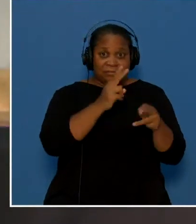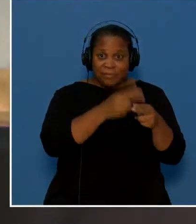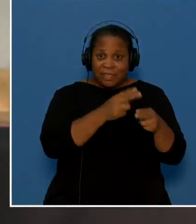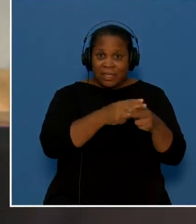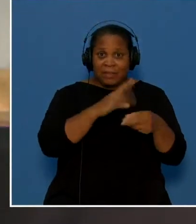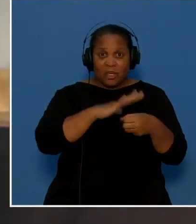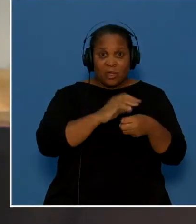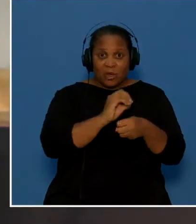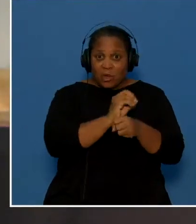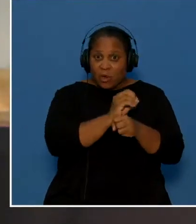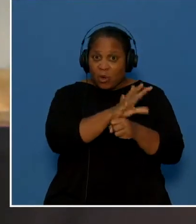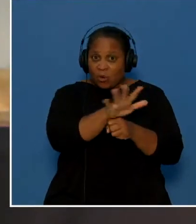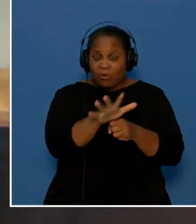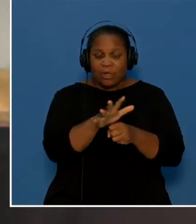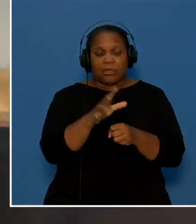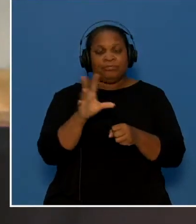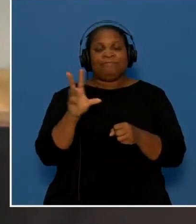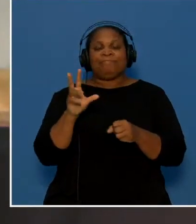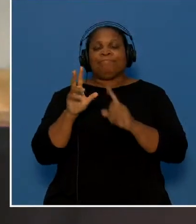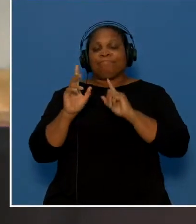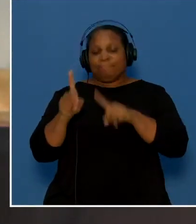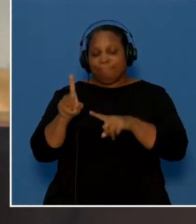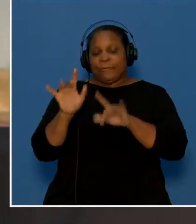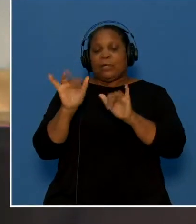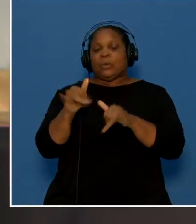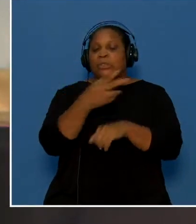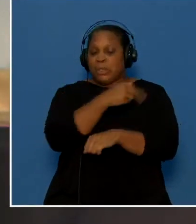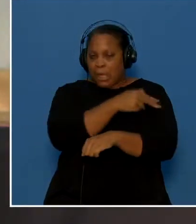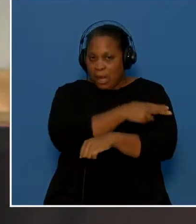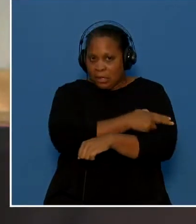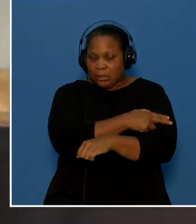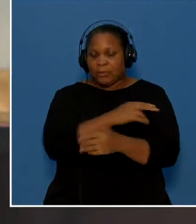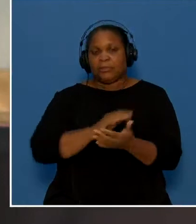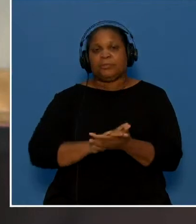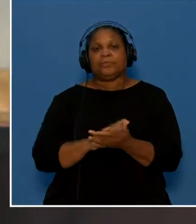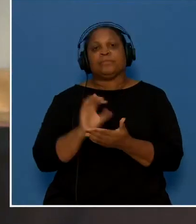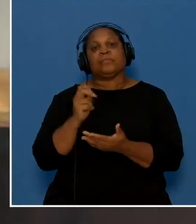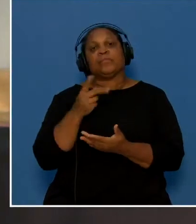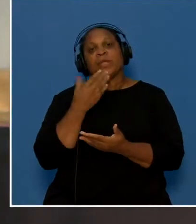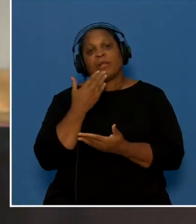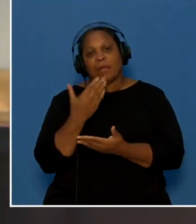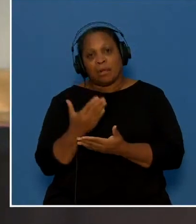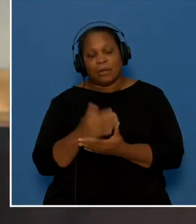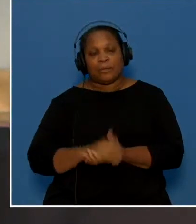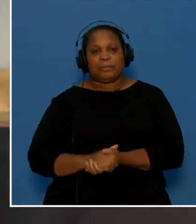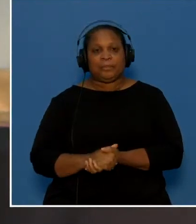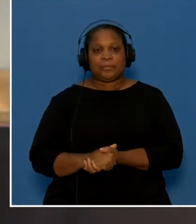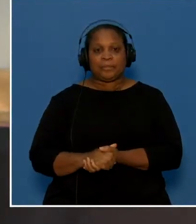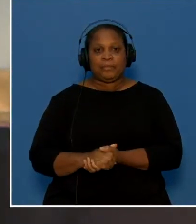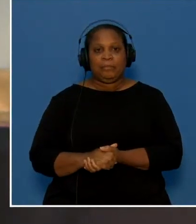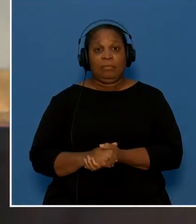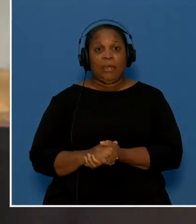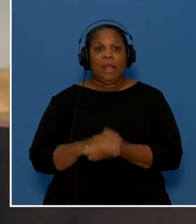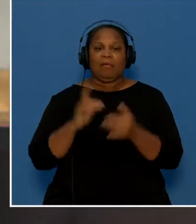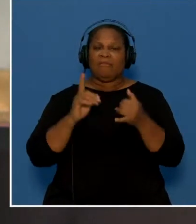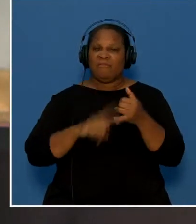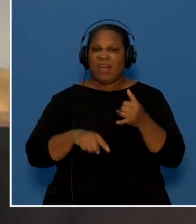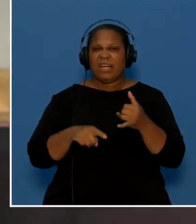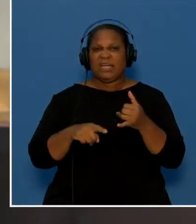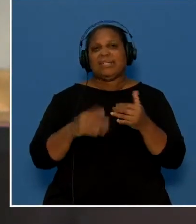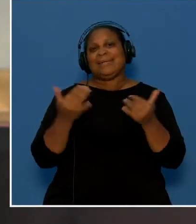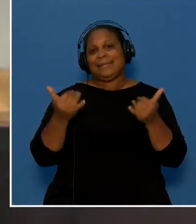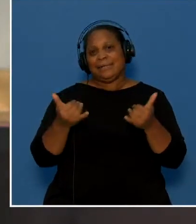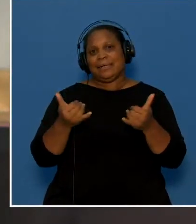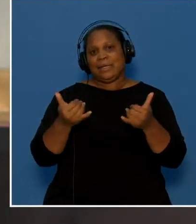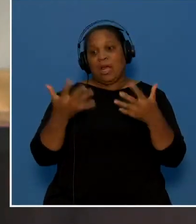person that passed away was still in hospital. Still in hospital. Okay. Thank you. And finally, as we head